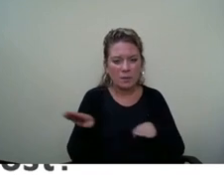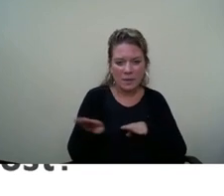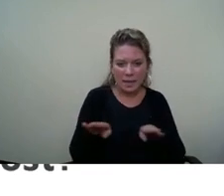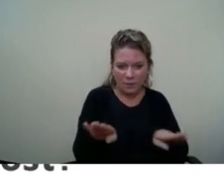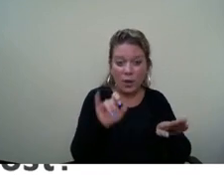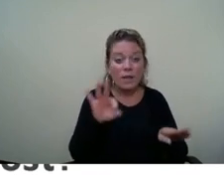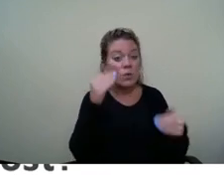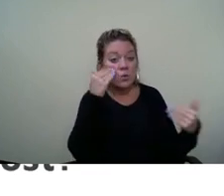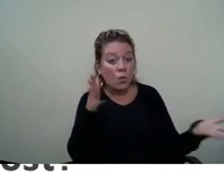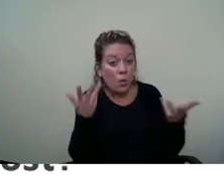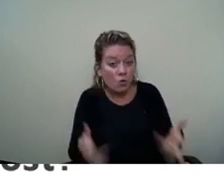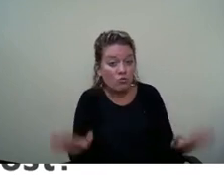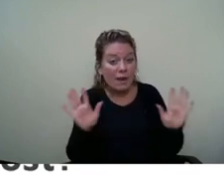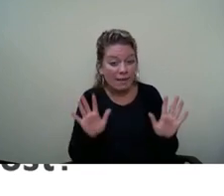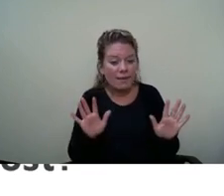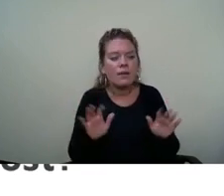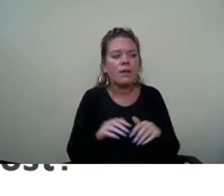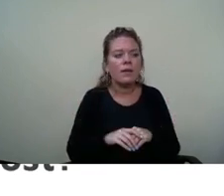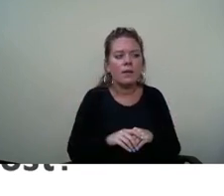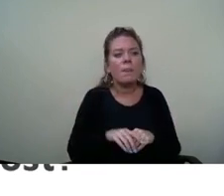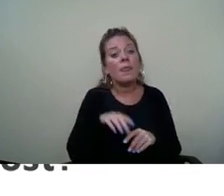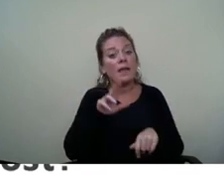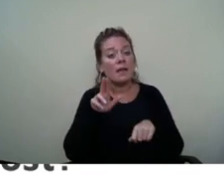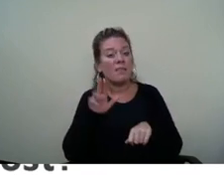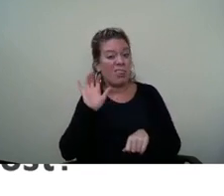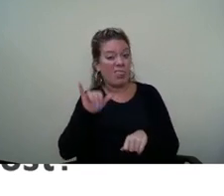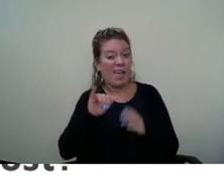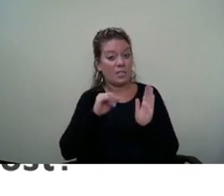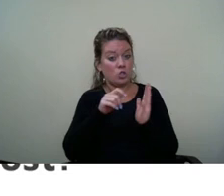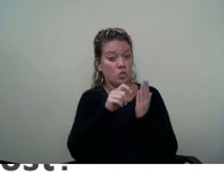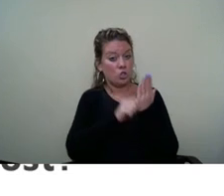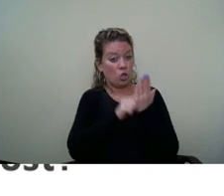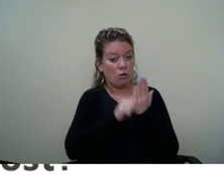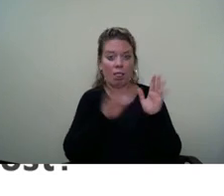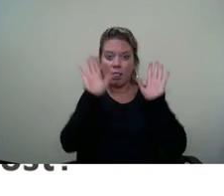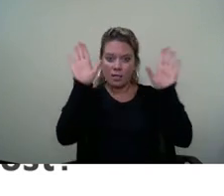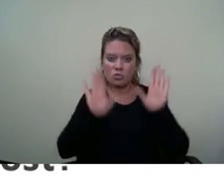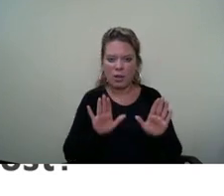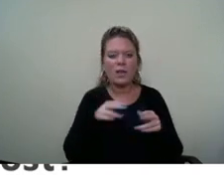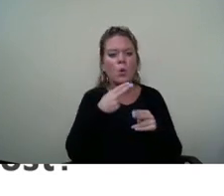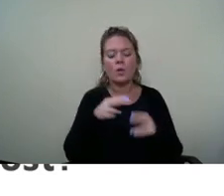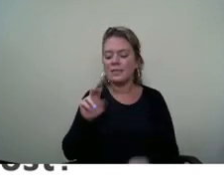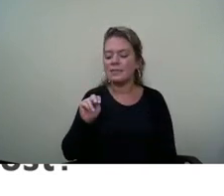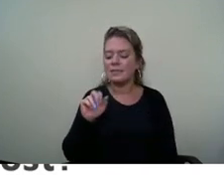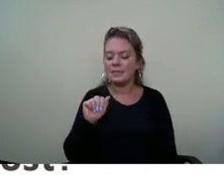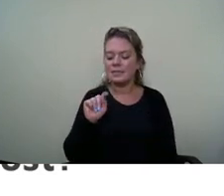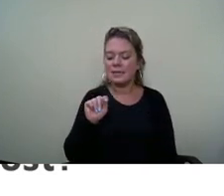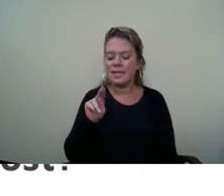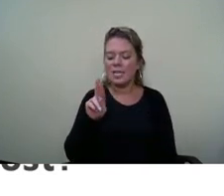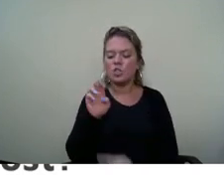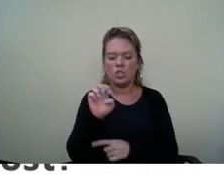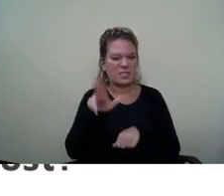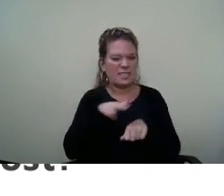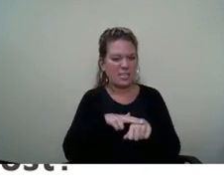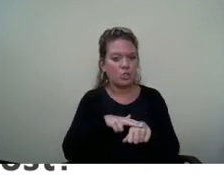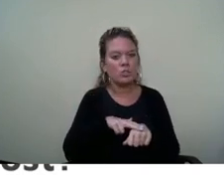know already, Nature is a really great journal. Most of what's published in Nature is really good material. It's been really well